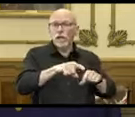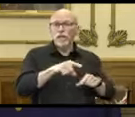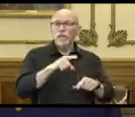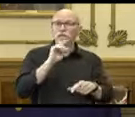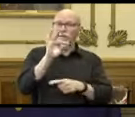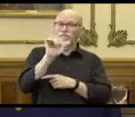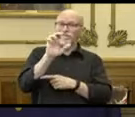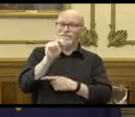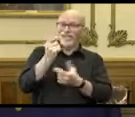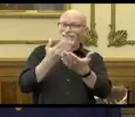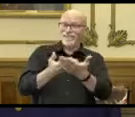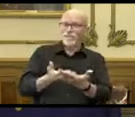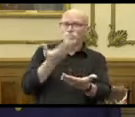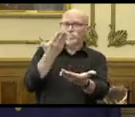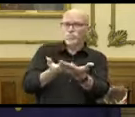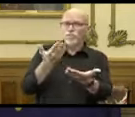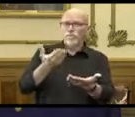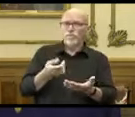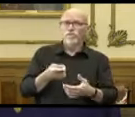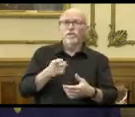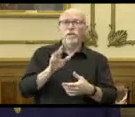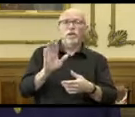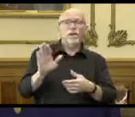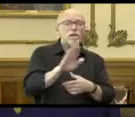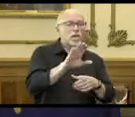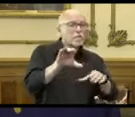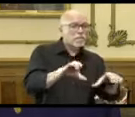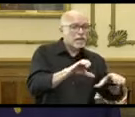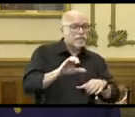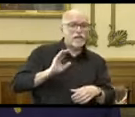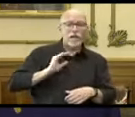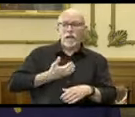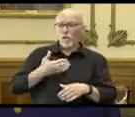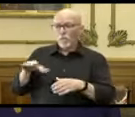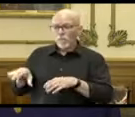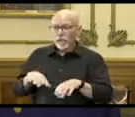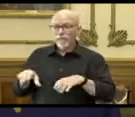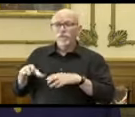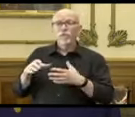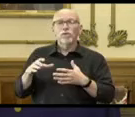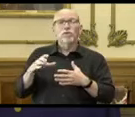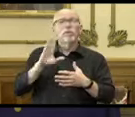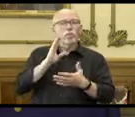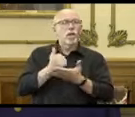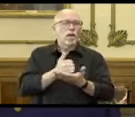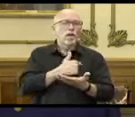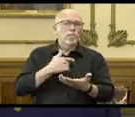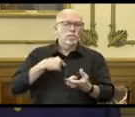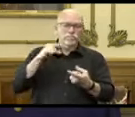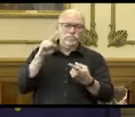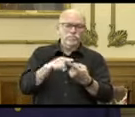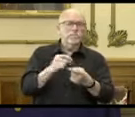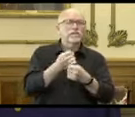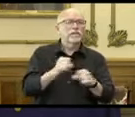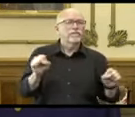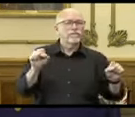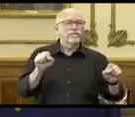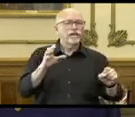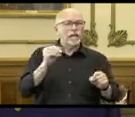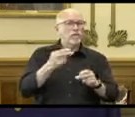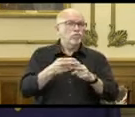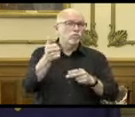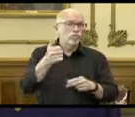prove that their behavior, our behavior, will get us through this safer and